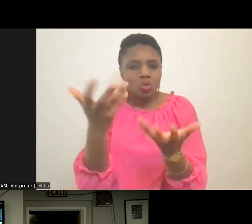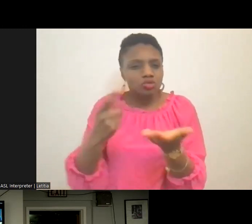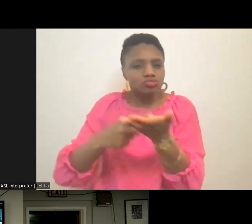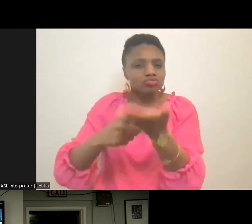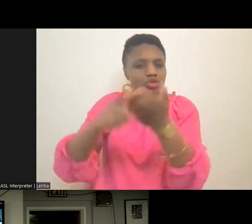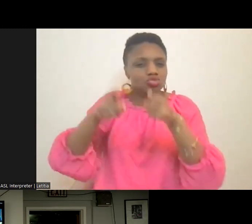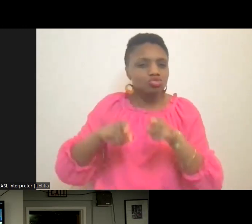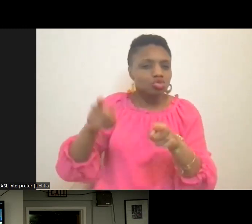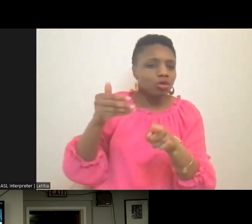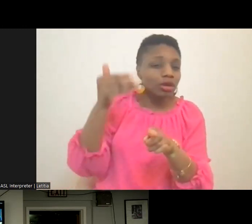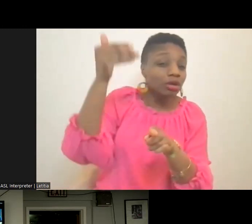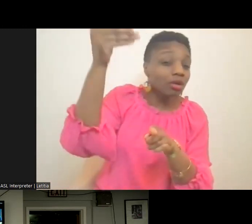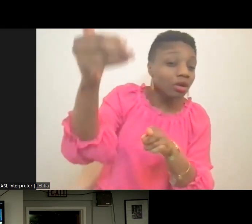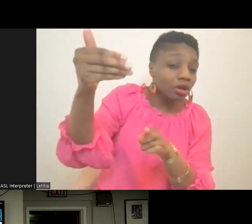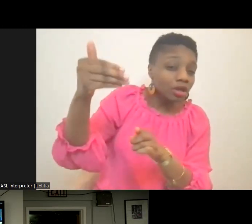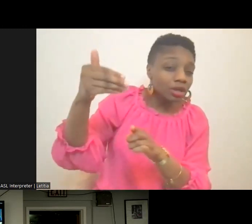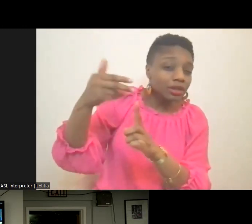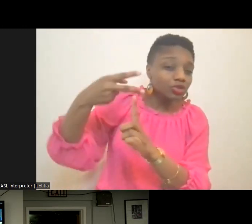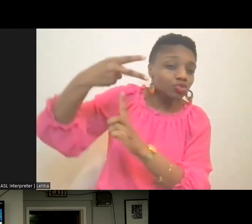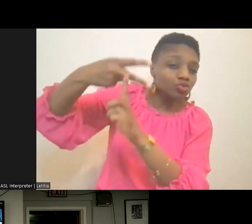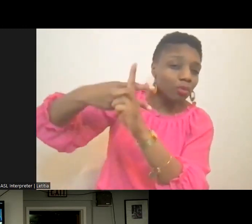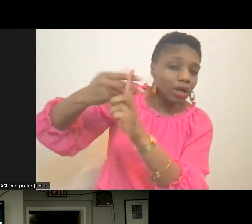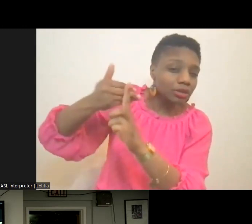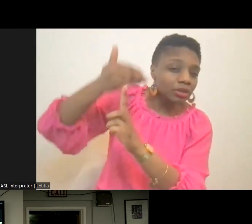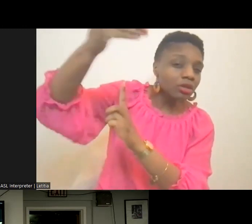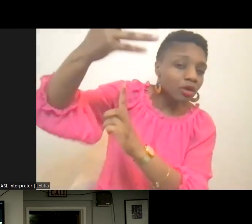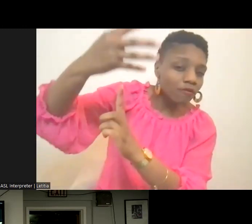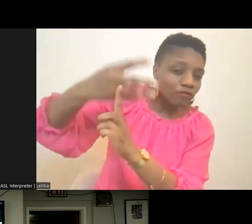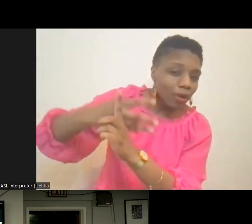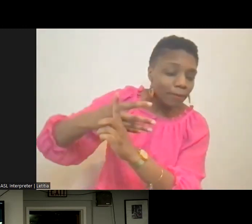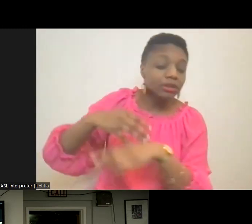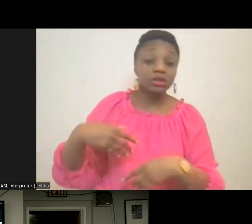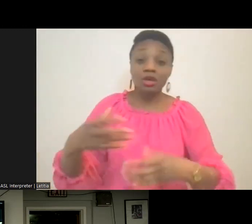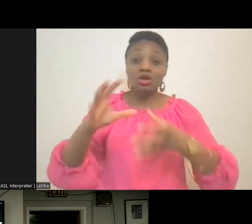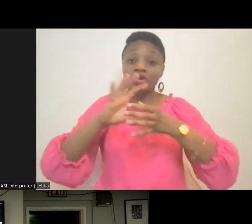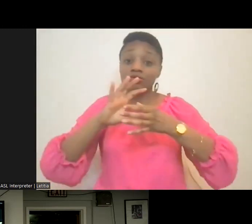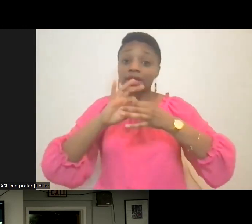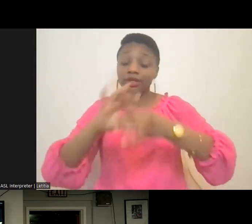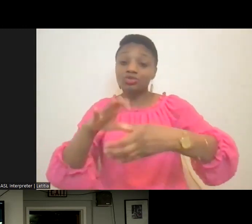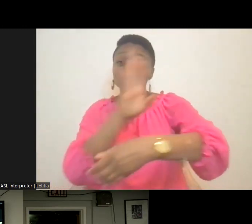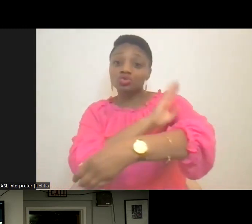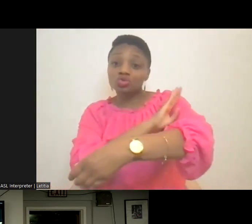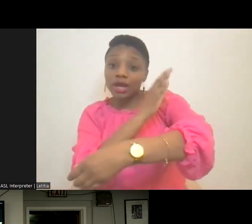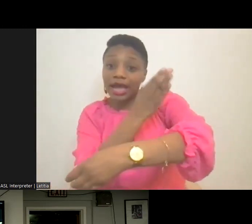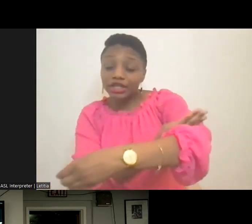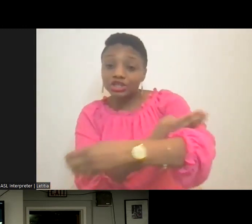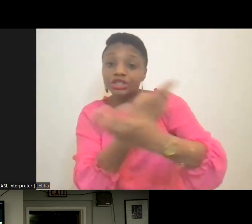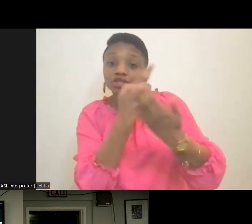I'll give you a menu of options. So, energy resources, Department of Environmental